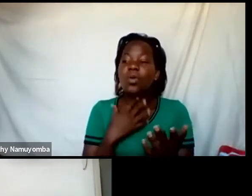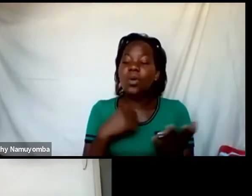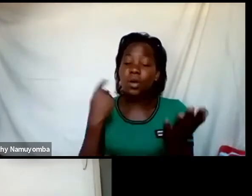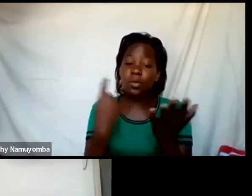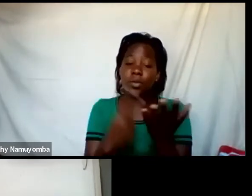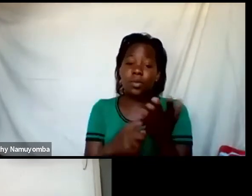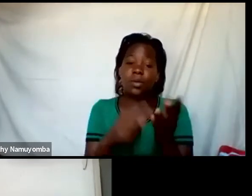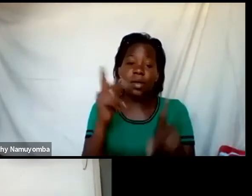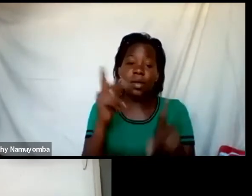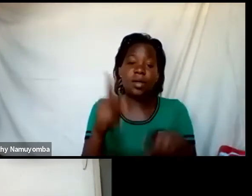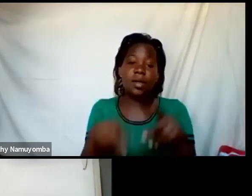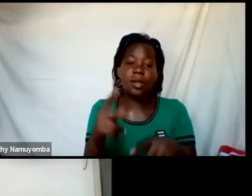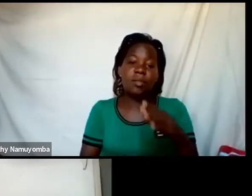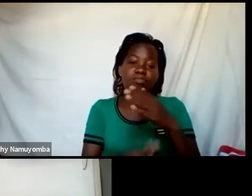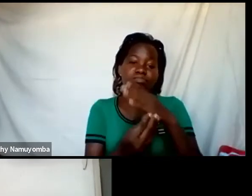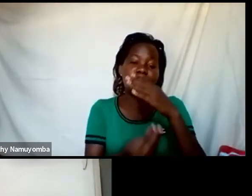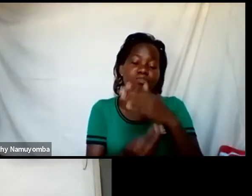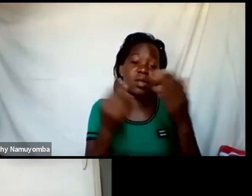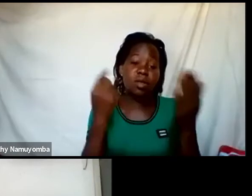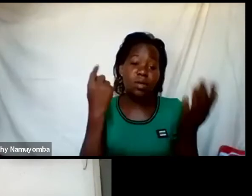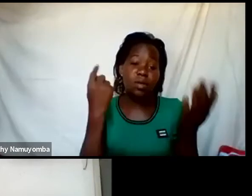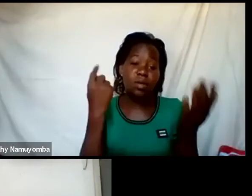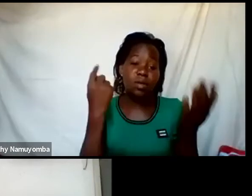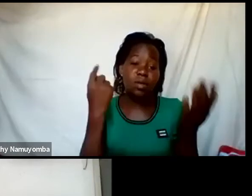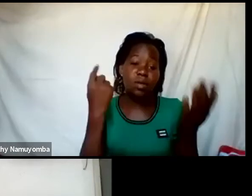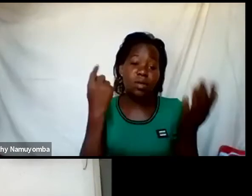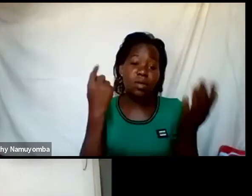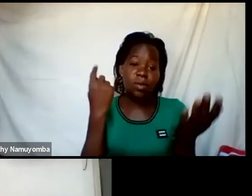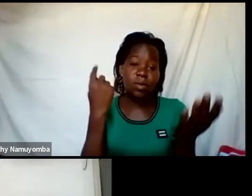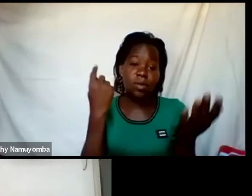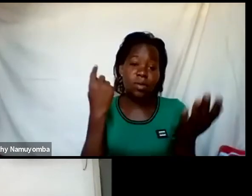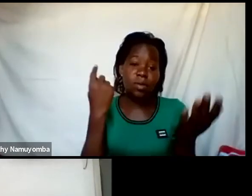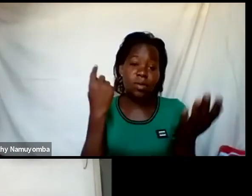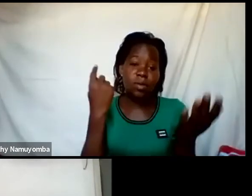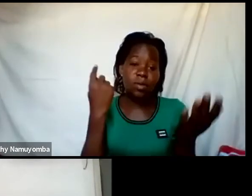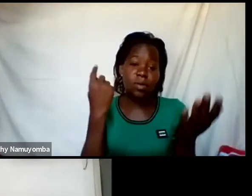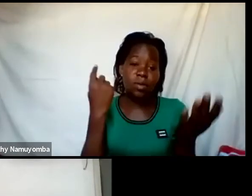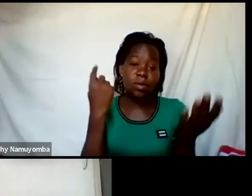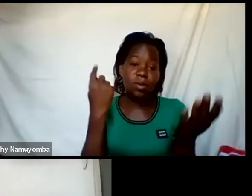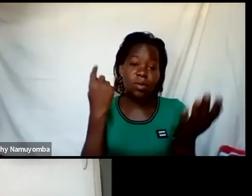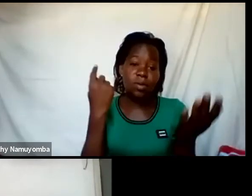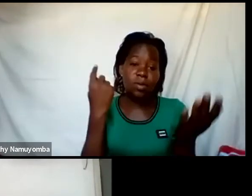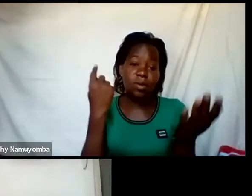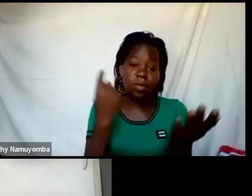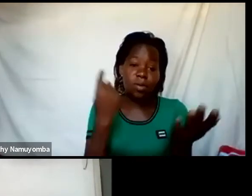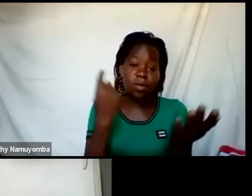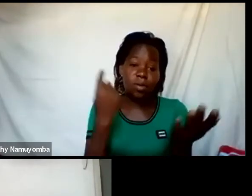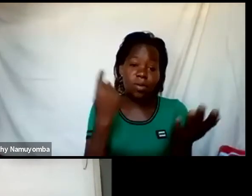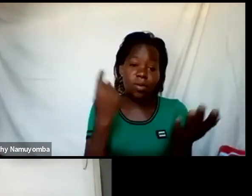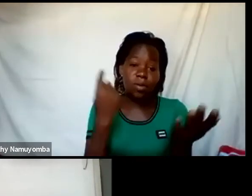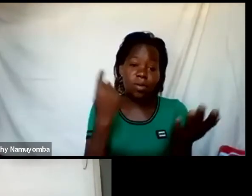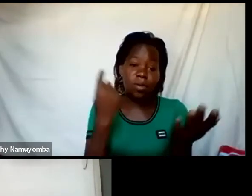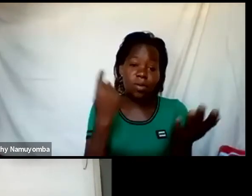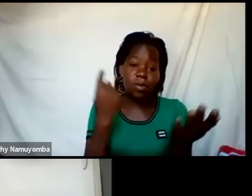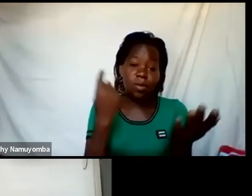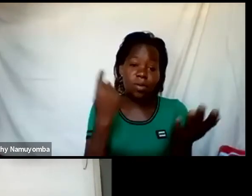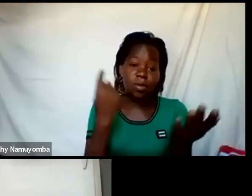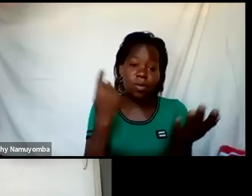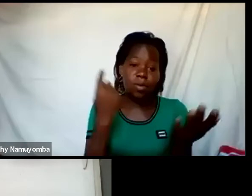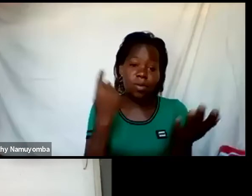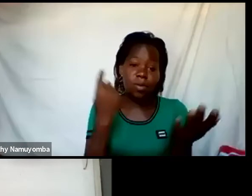in Uganda. They have the local knowledge, they have the land that they